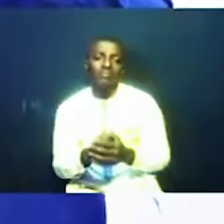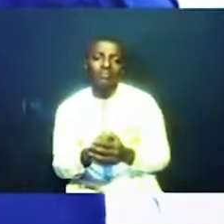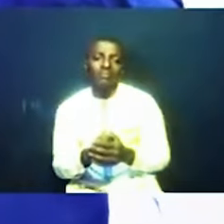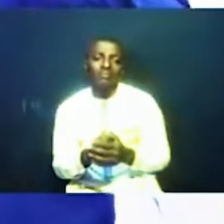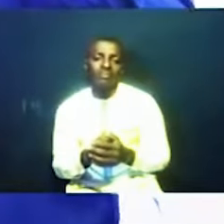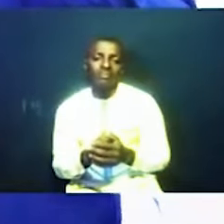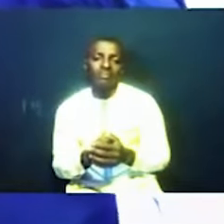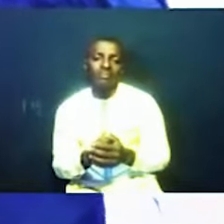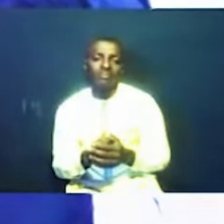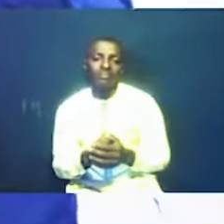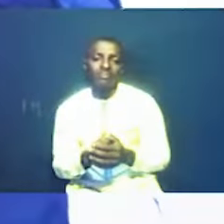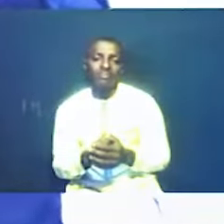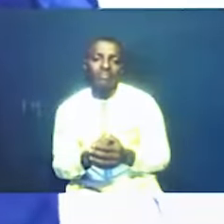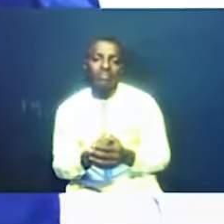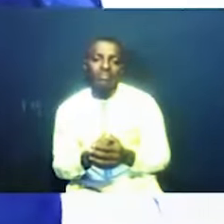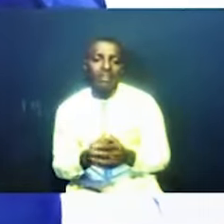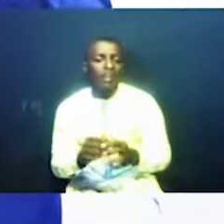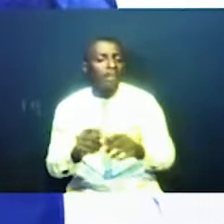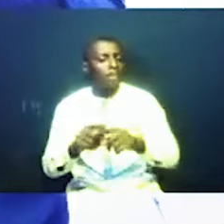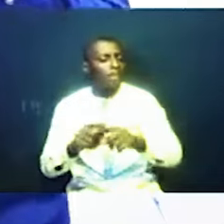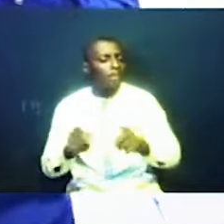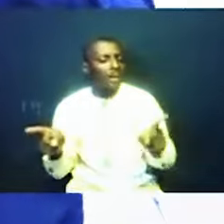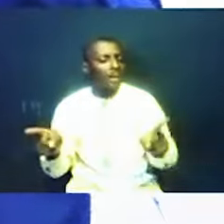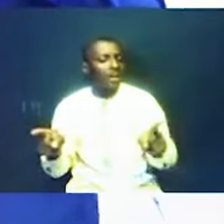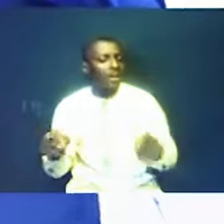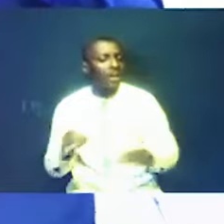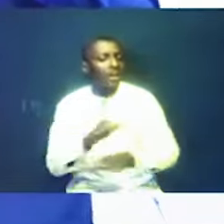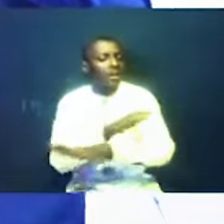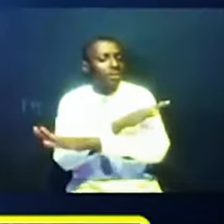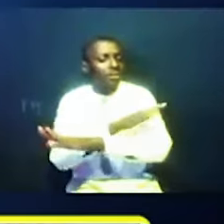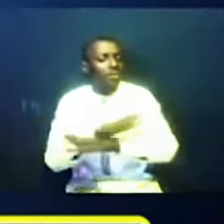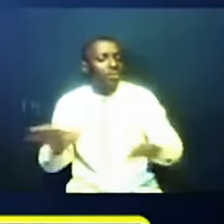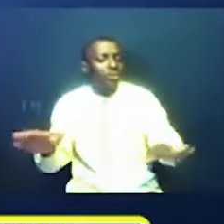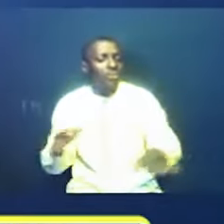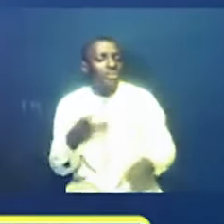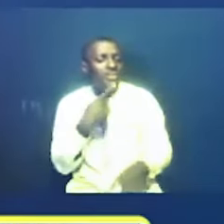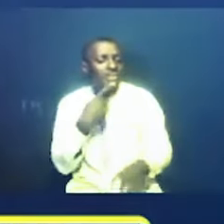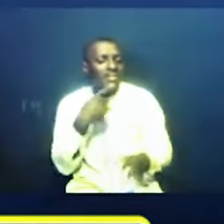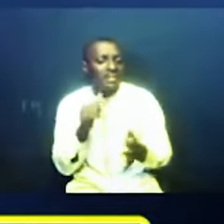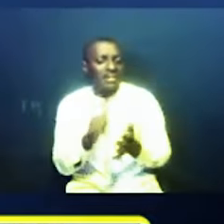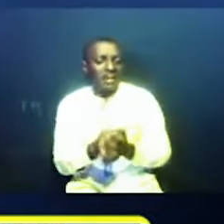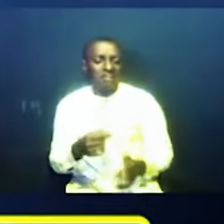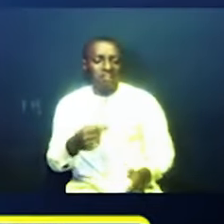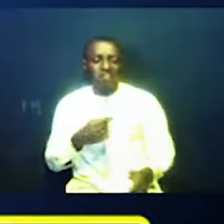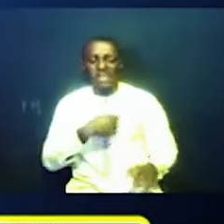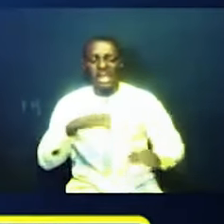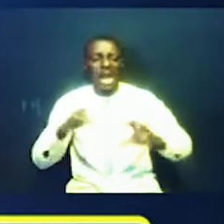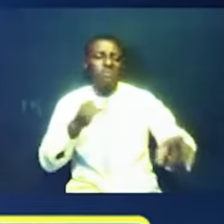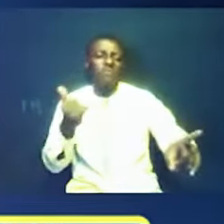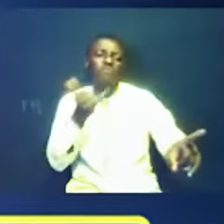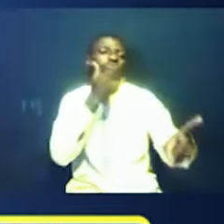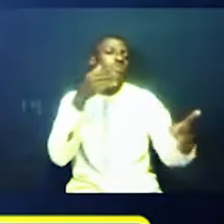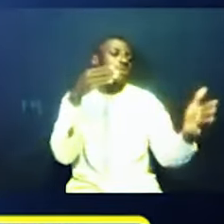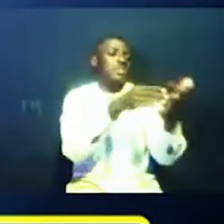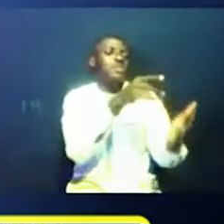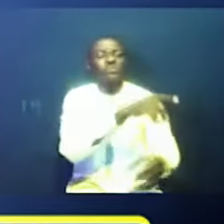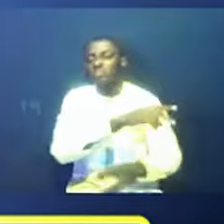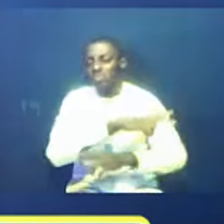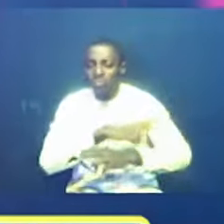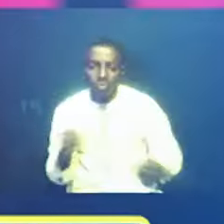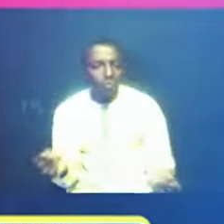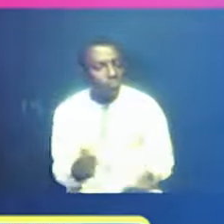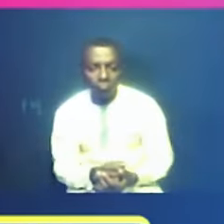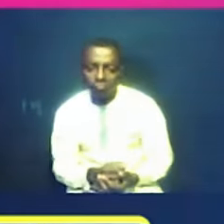Now, you should not say, I will never offend anyone, because the